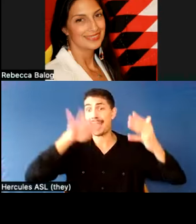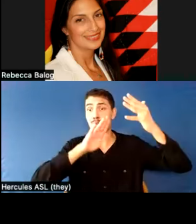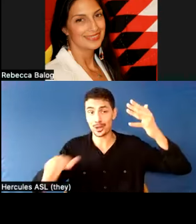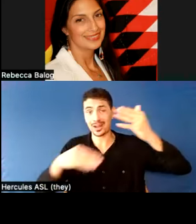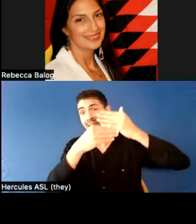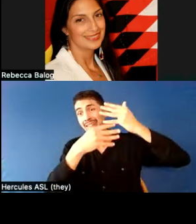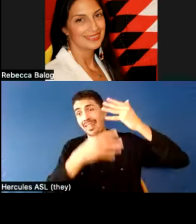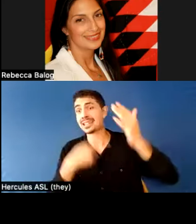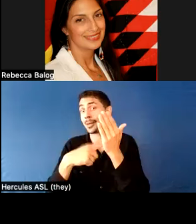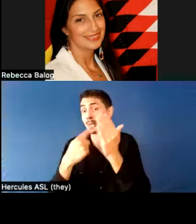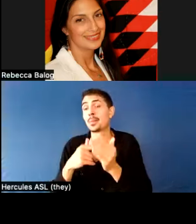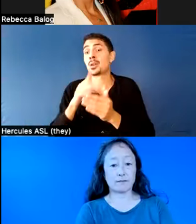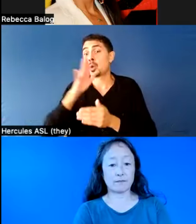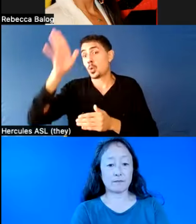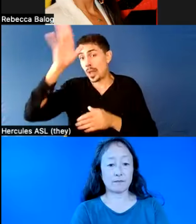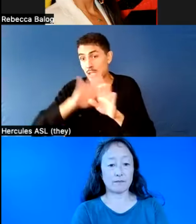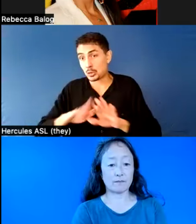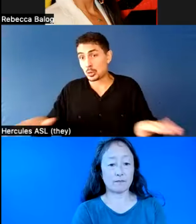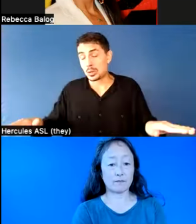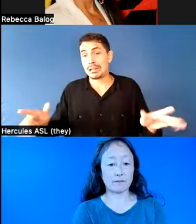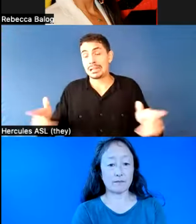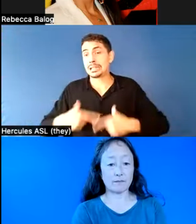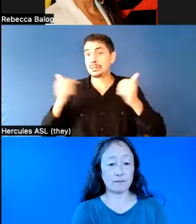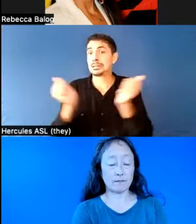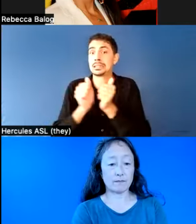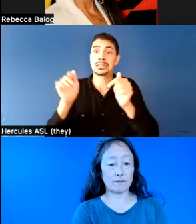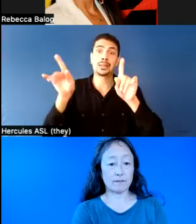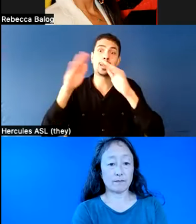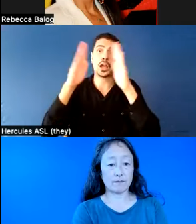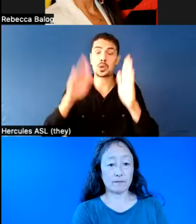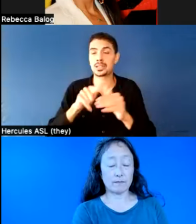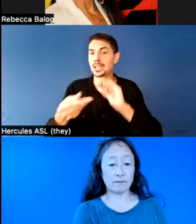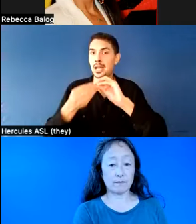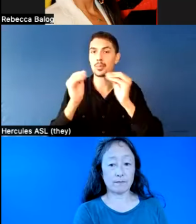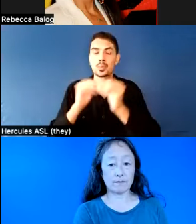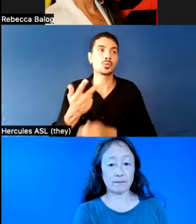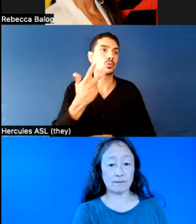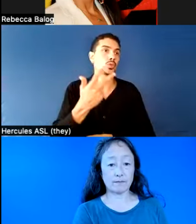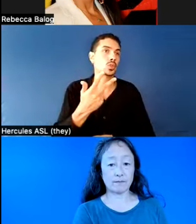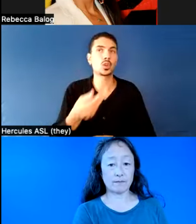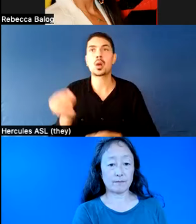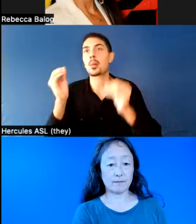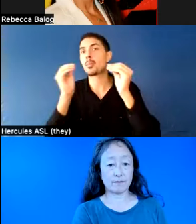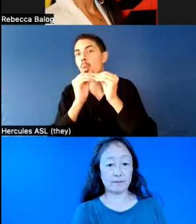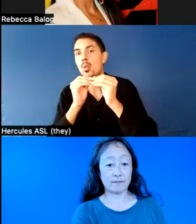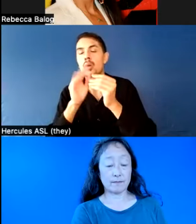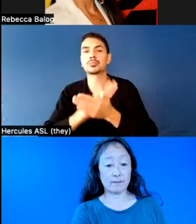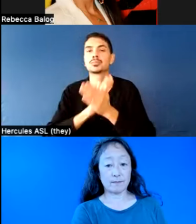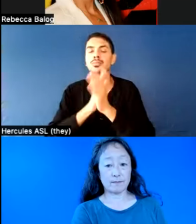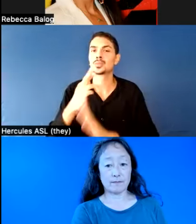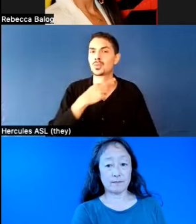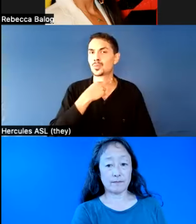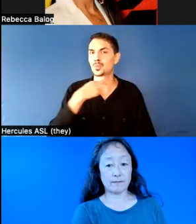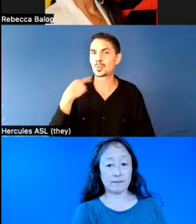and sometimes grandchildren living. And these numbers of 3 or more, it gives a point of a risk assessment, is